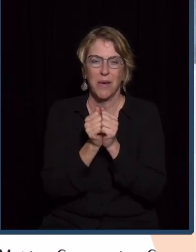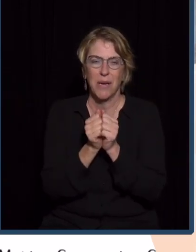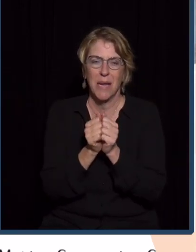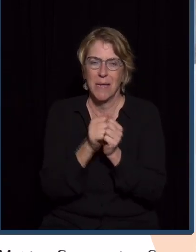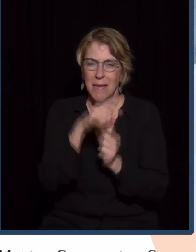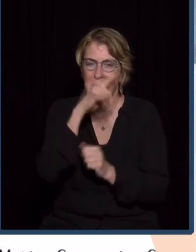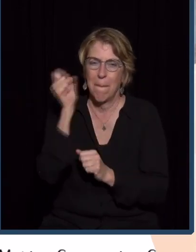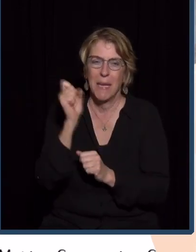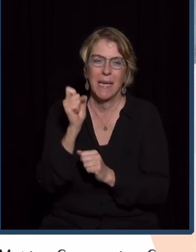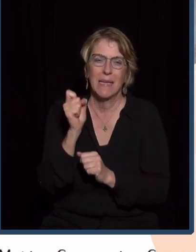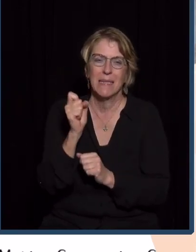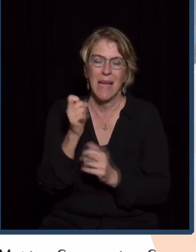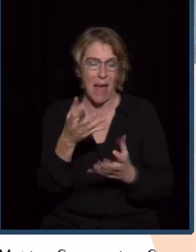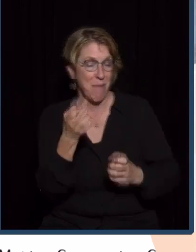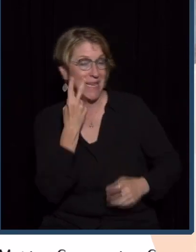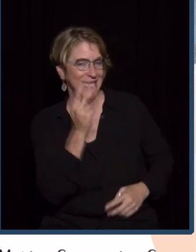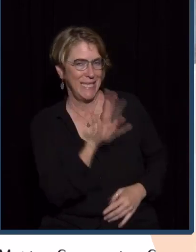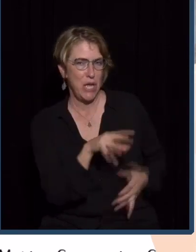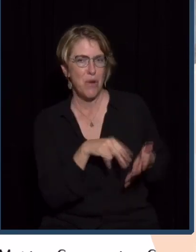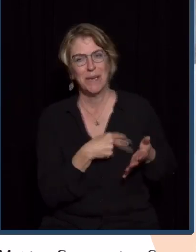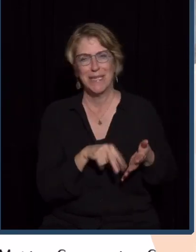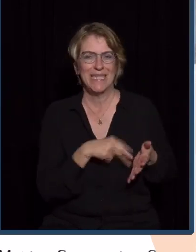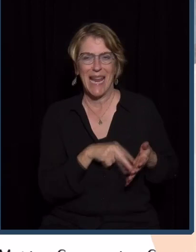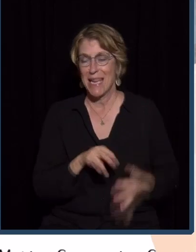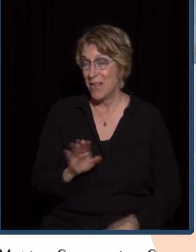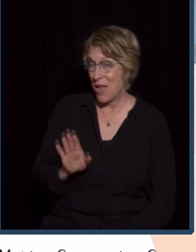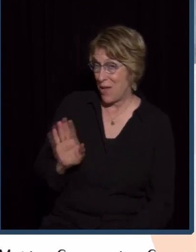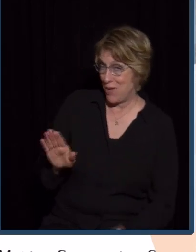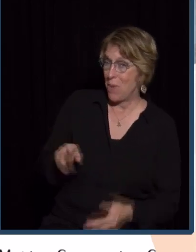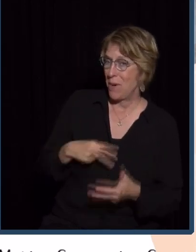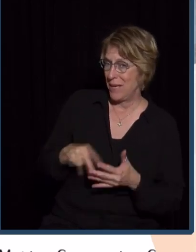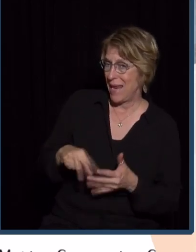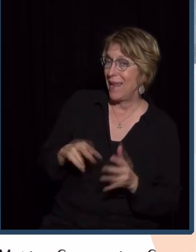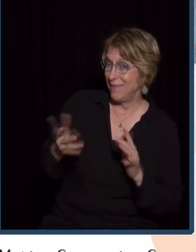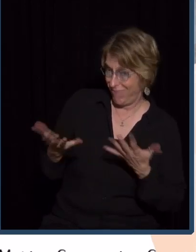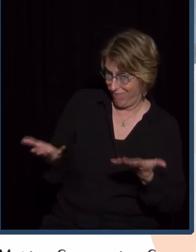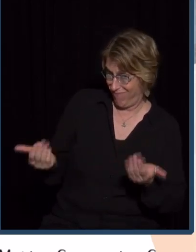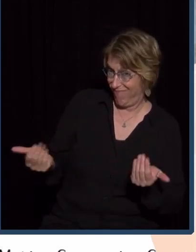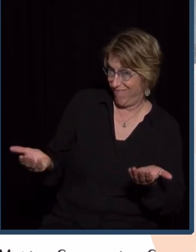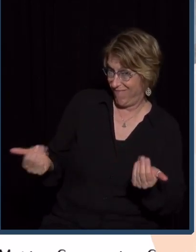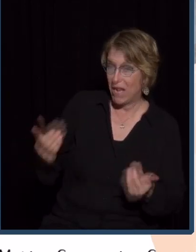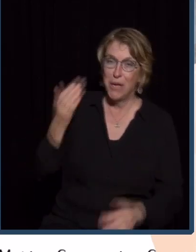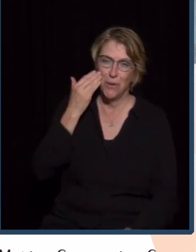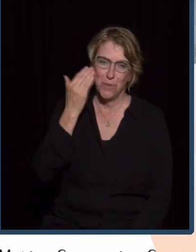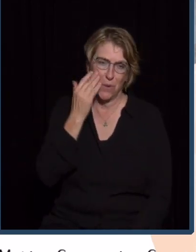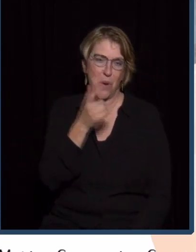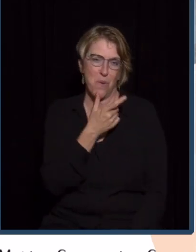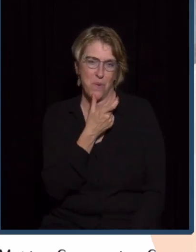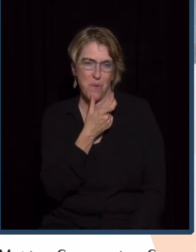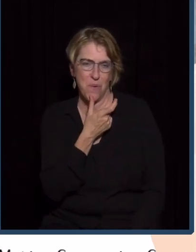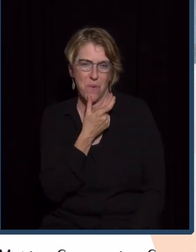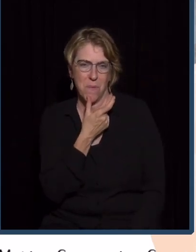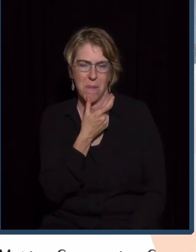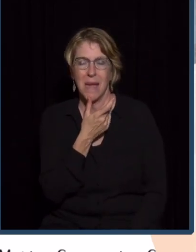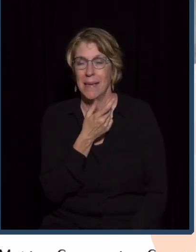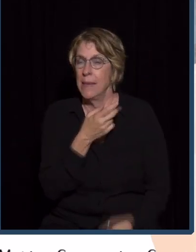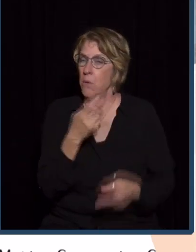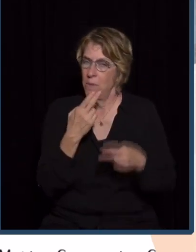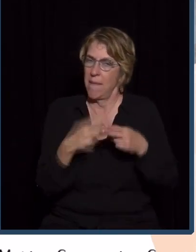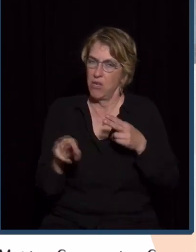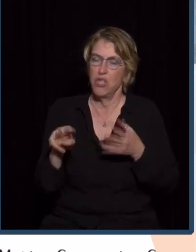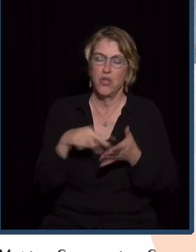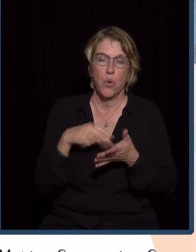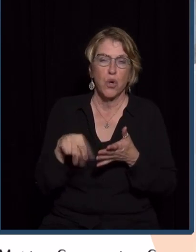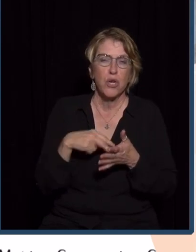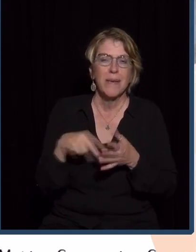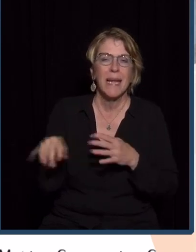to see the dance moves. Really, you know who I'm talking about. We are going to have a little bit of a dance party. You'll just